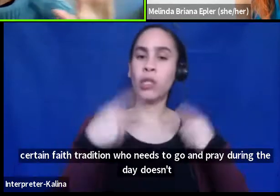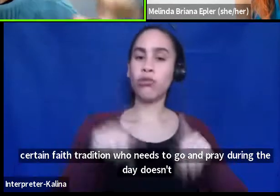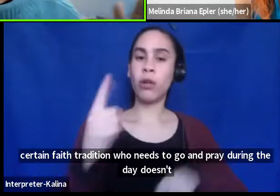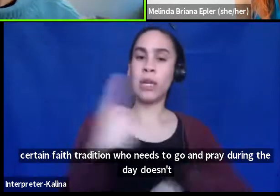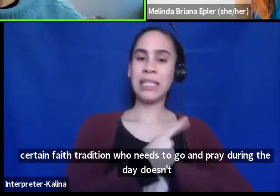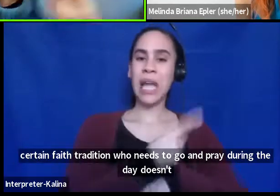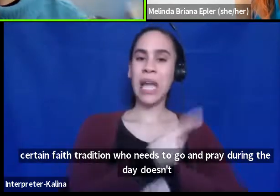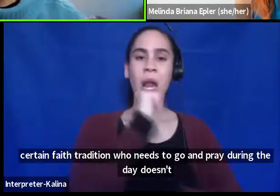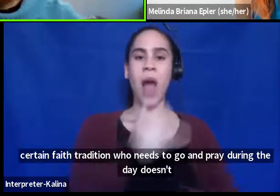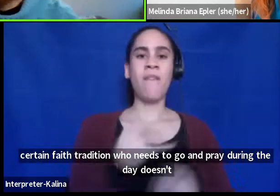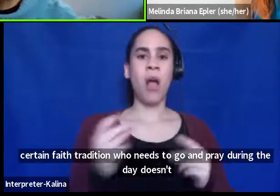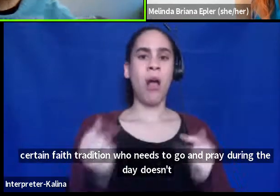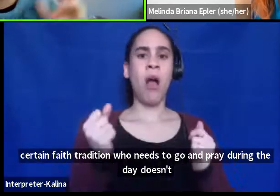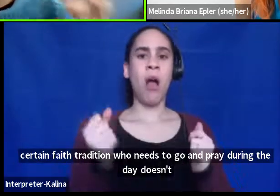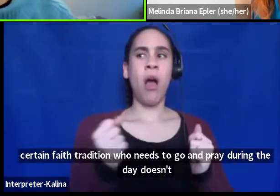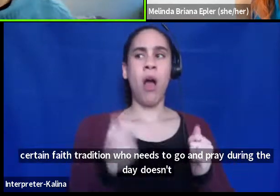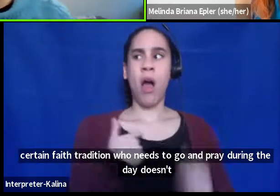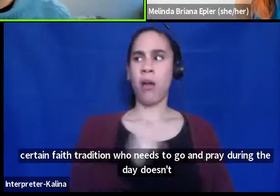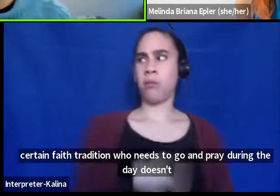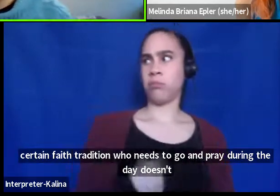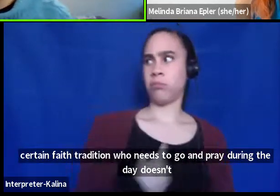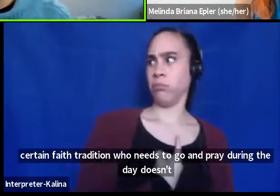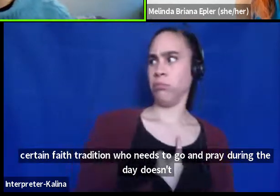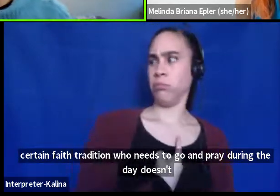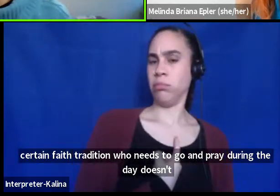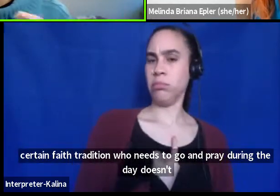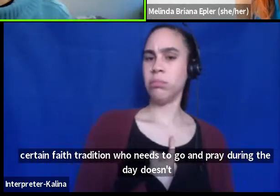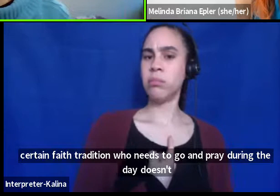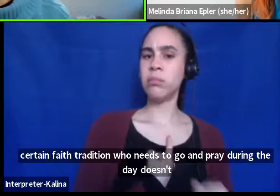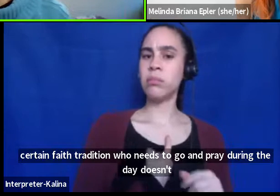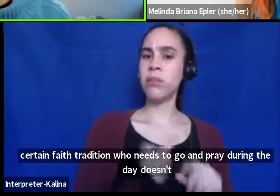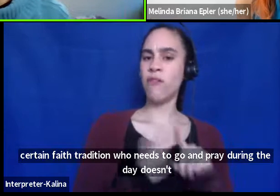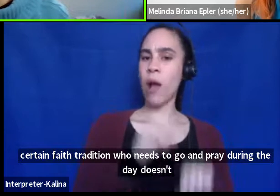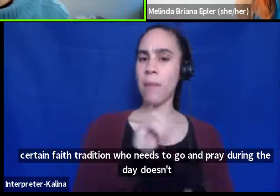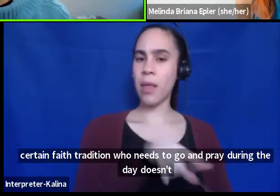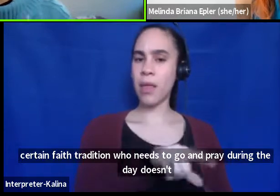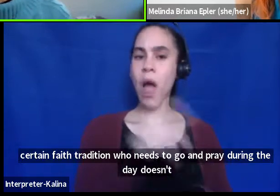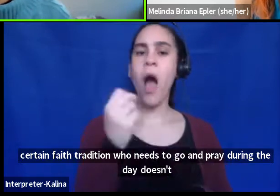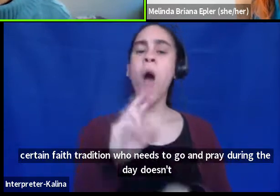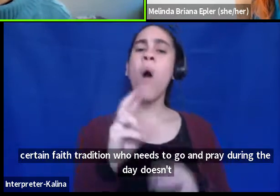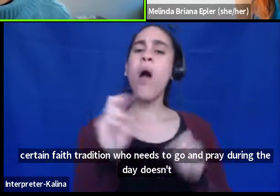like singled out, right, as a result of that. Or, like, let's build in,